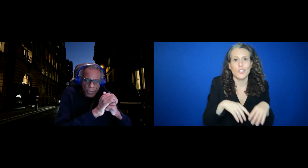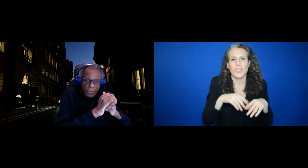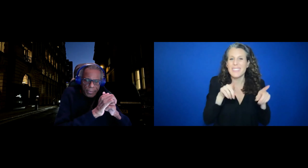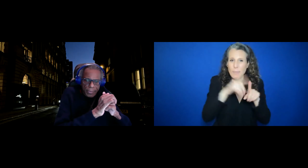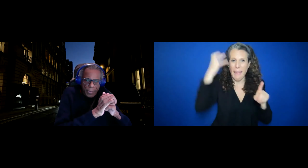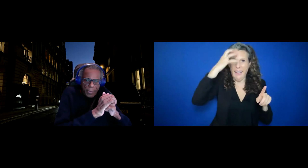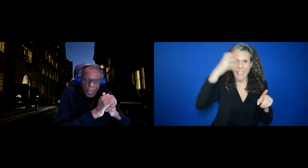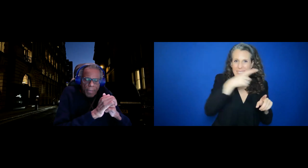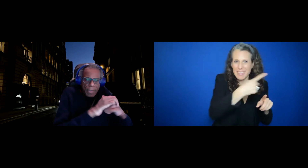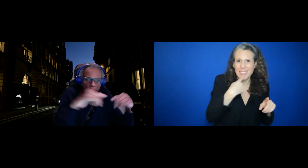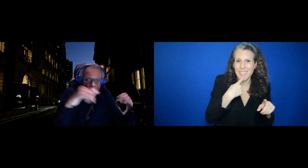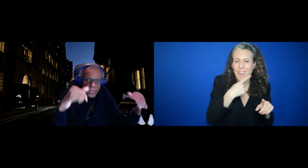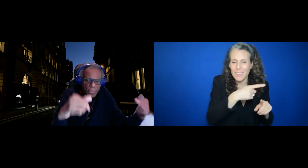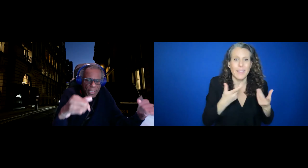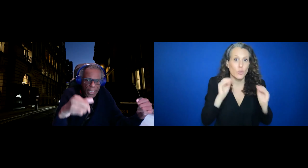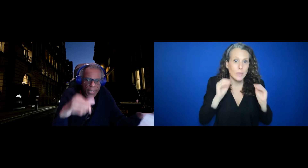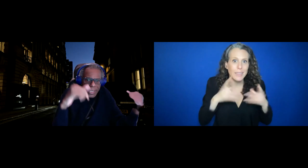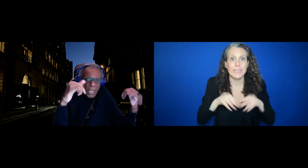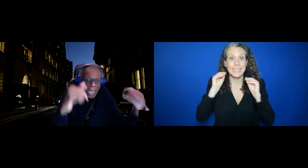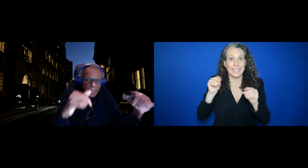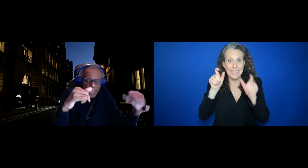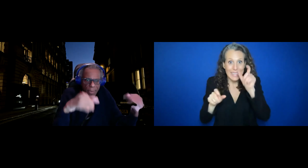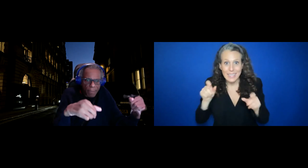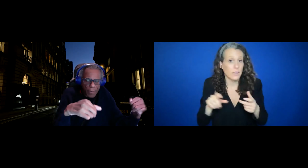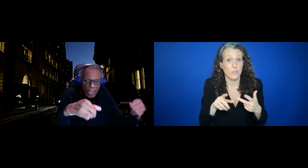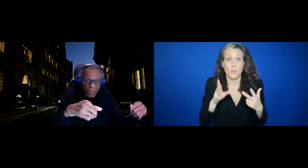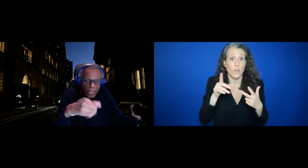too. Without those 3 things,